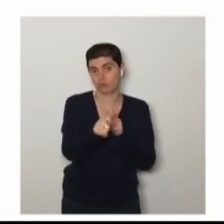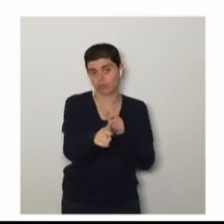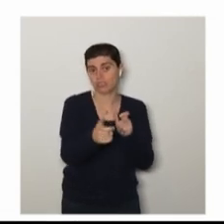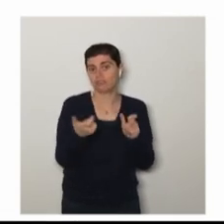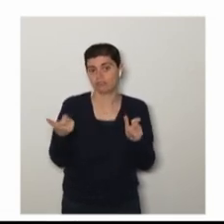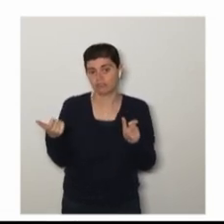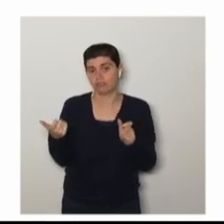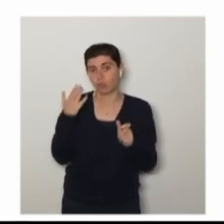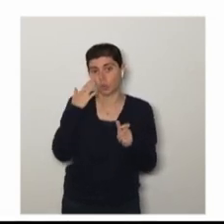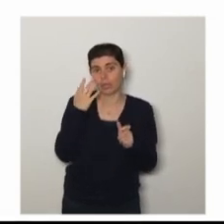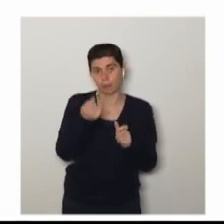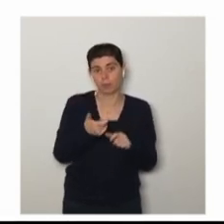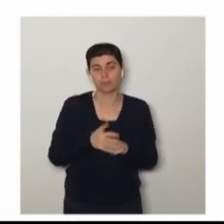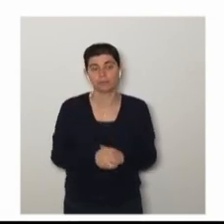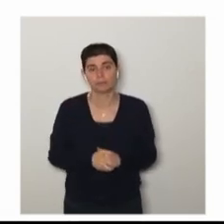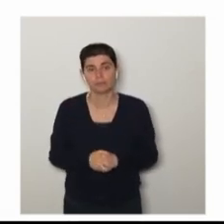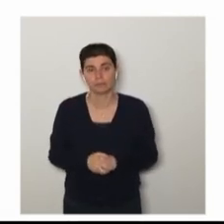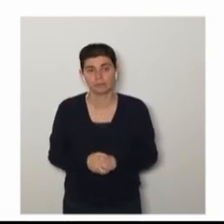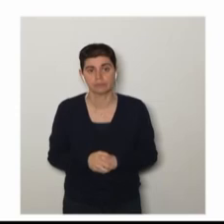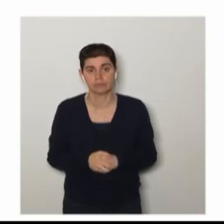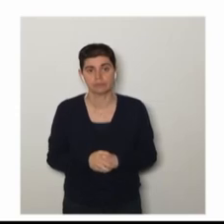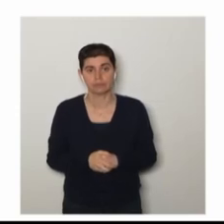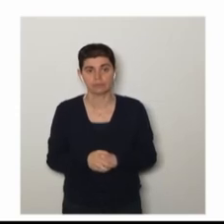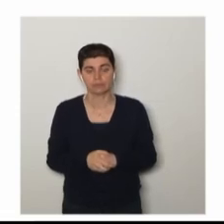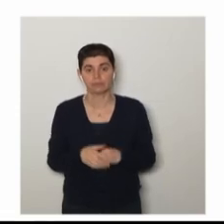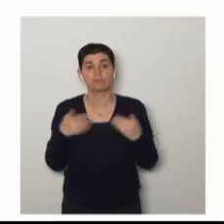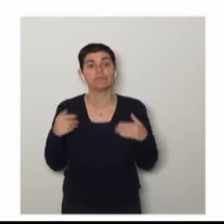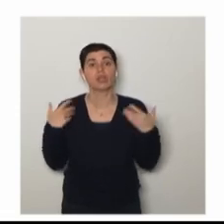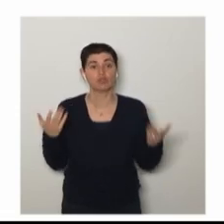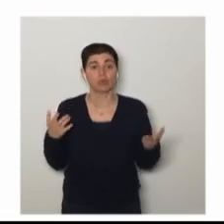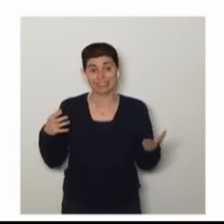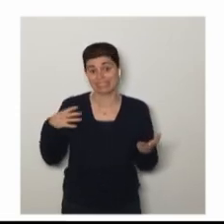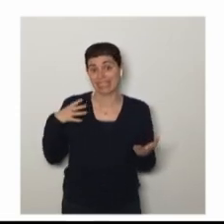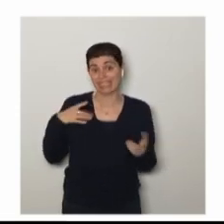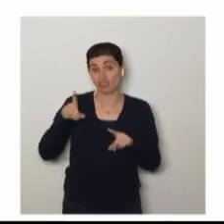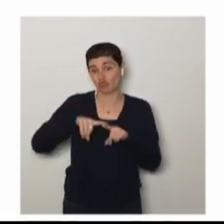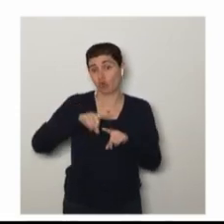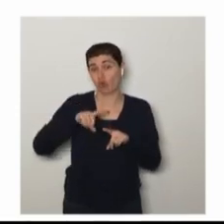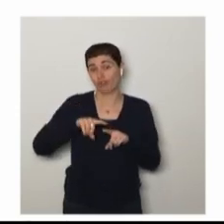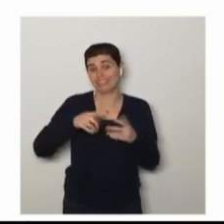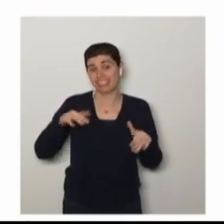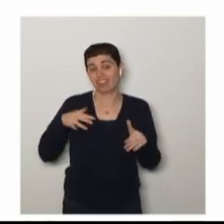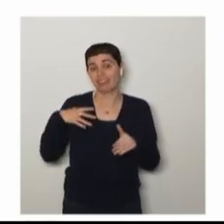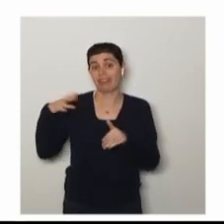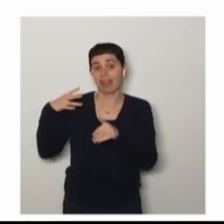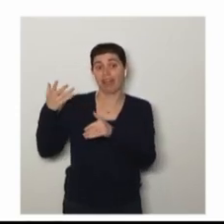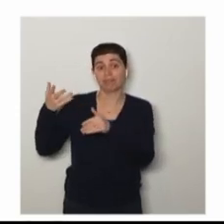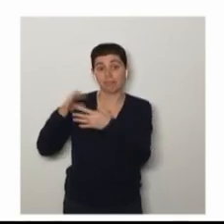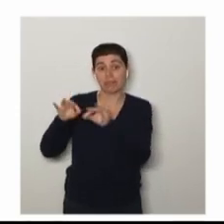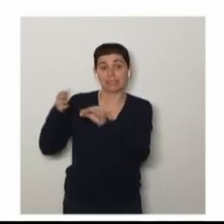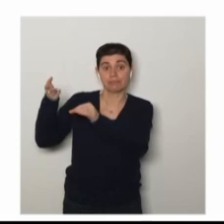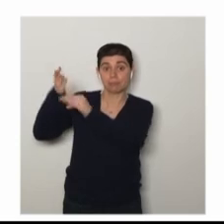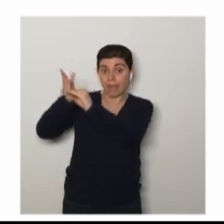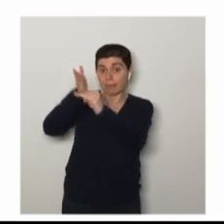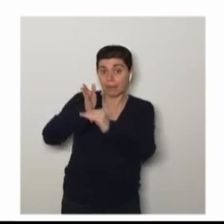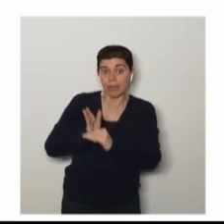connu. Donc, yeah, there's also stuff to say about what's existing already and can be benefiting to people returning to work